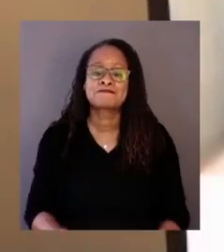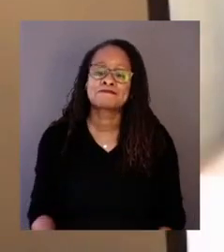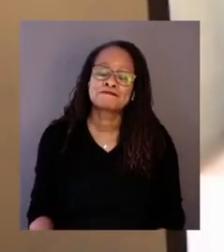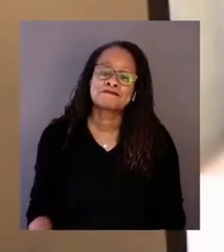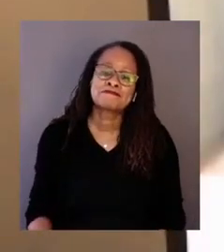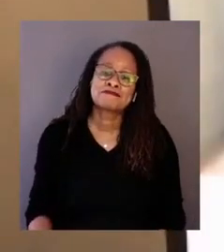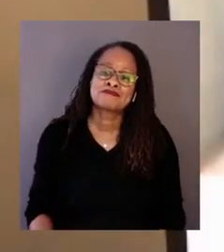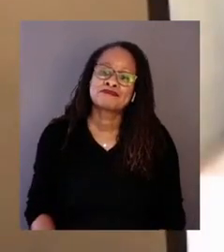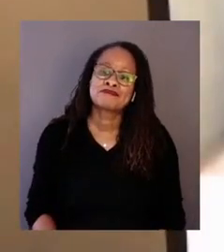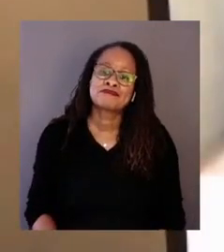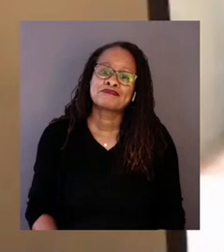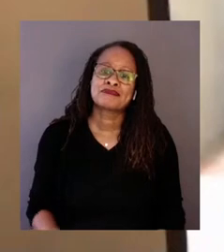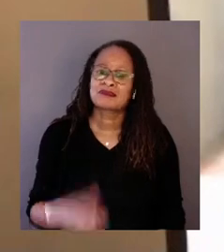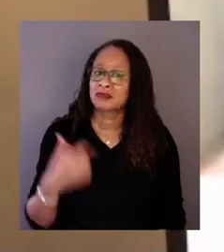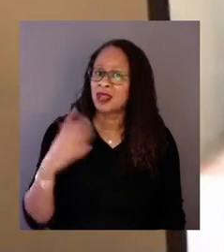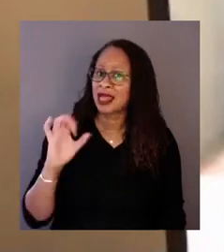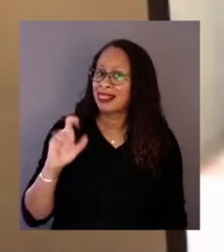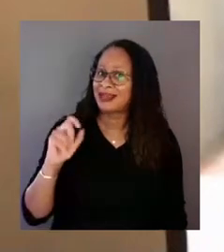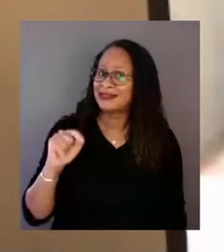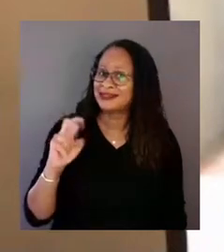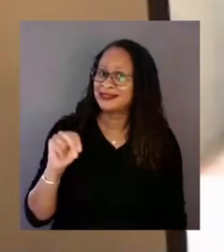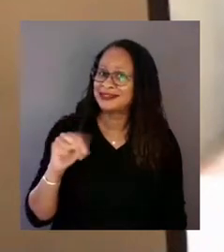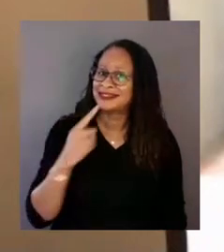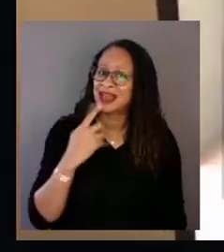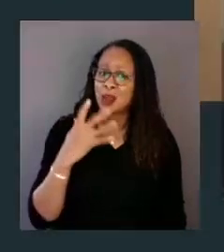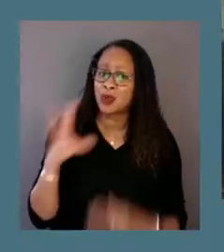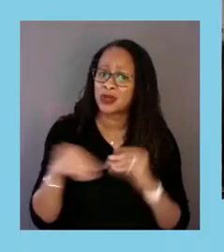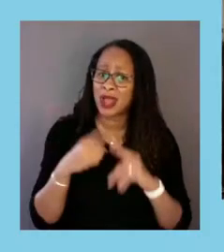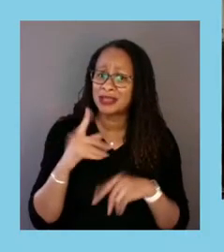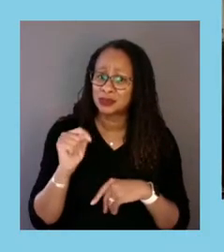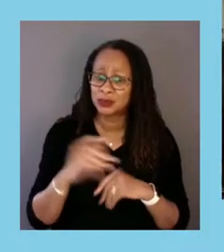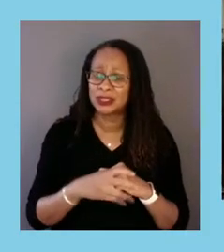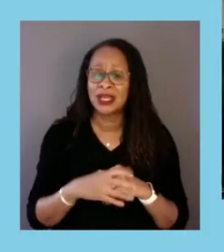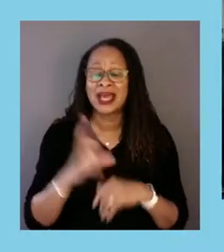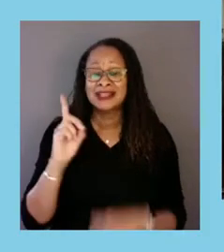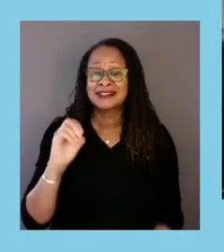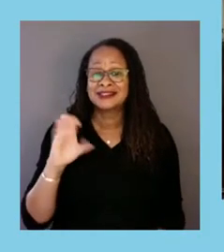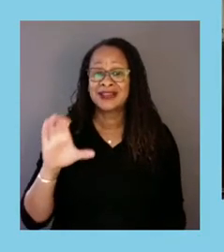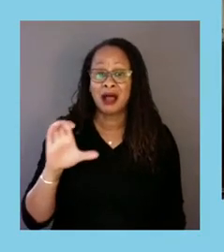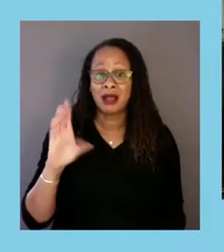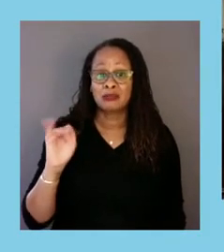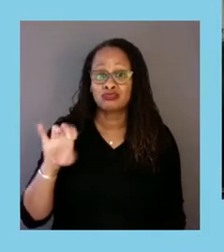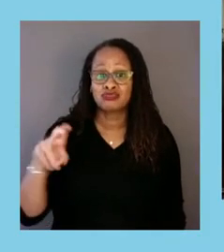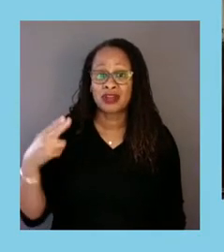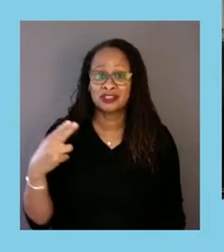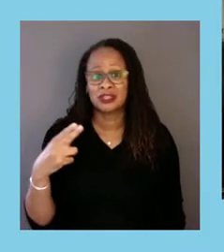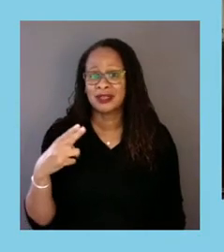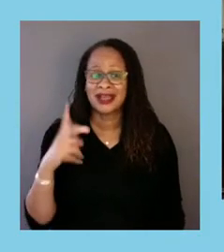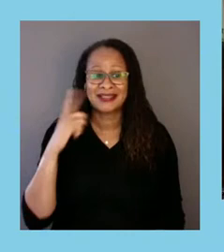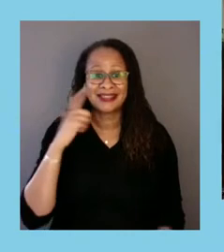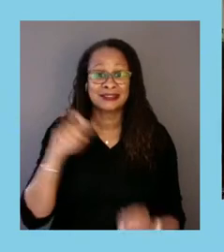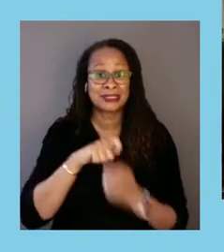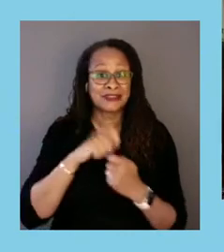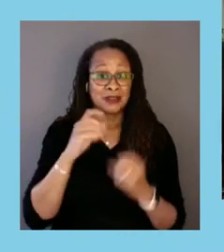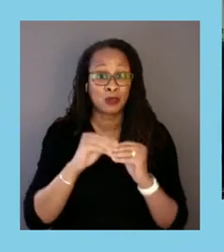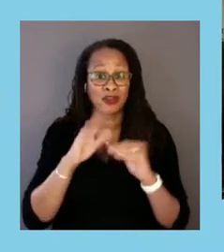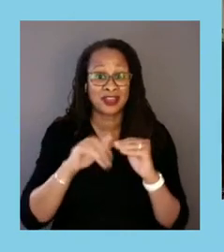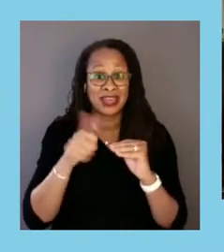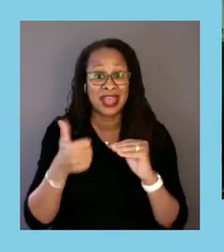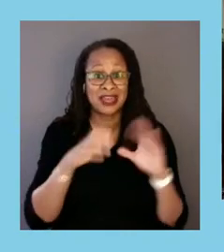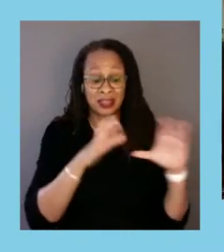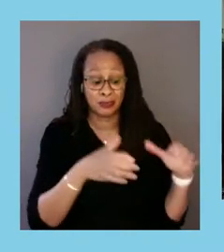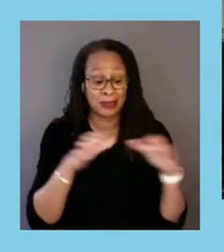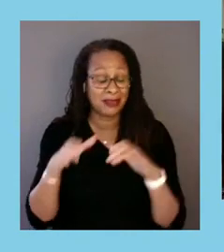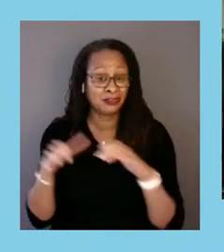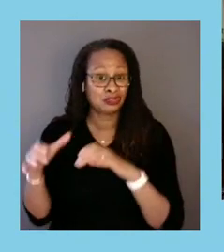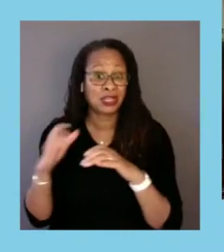I would also add to that. I think a good point to make is the Doc Branch, especially, I think more than any branch that's in the Academy, is